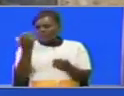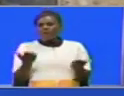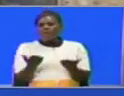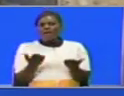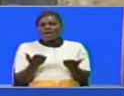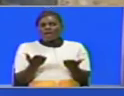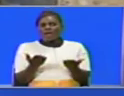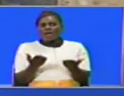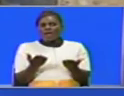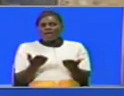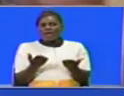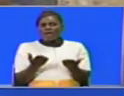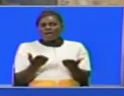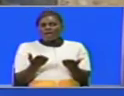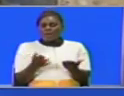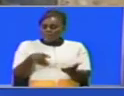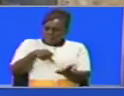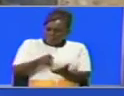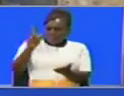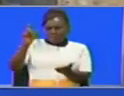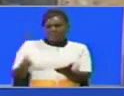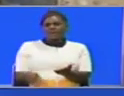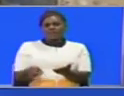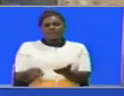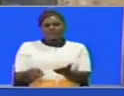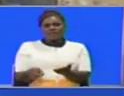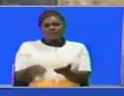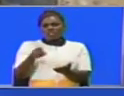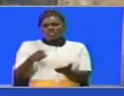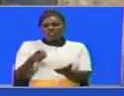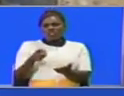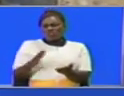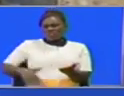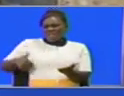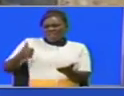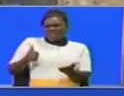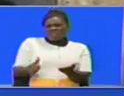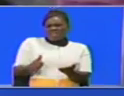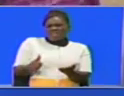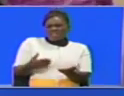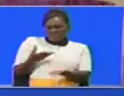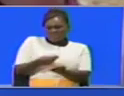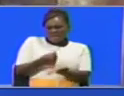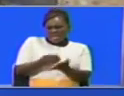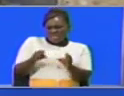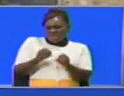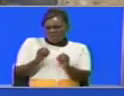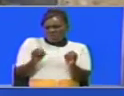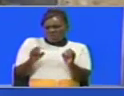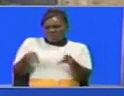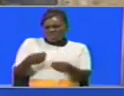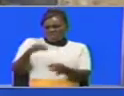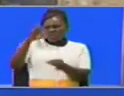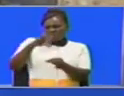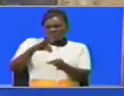Toka hapo bila kutoa shilingi wewe. Utajua. Wea maora ni mchoyo, hatuangi chochote, hata kura hatuta, tutampatia. They